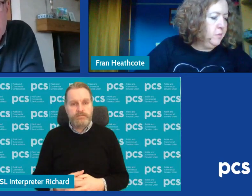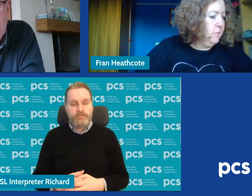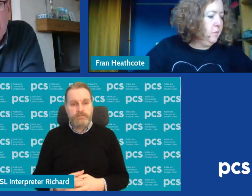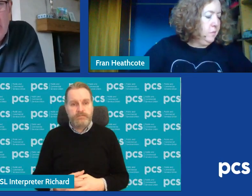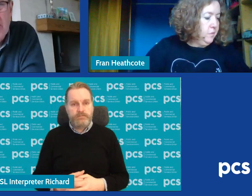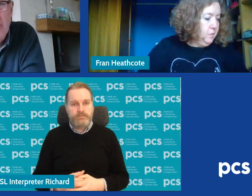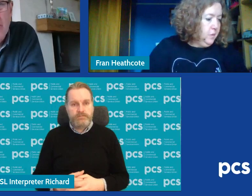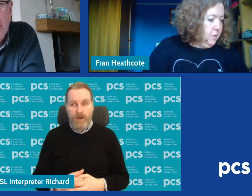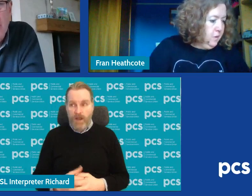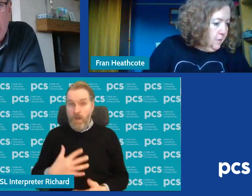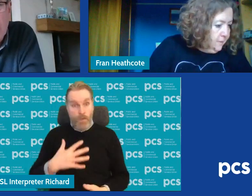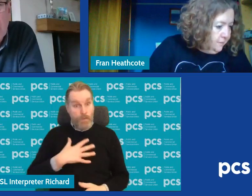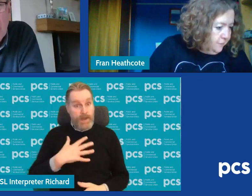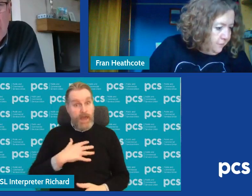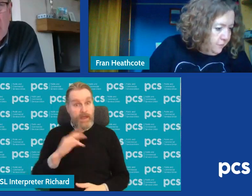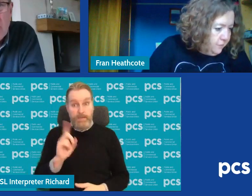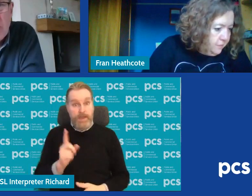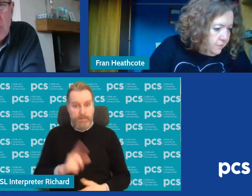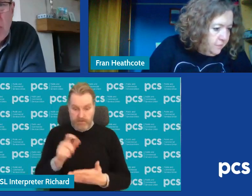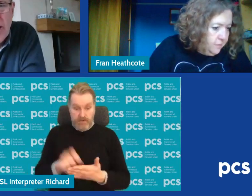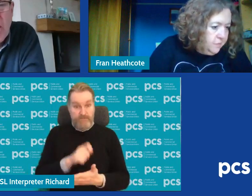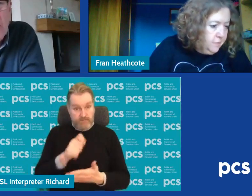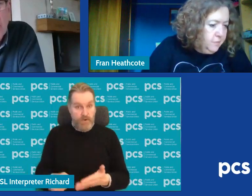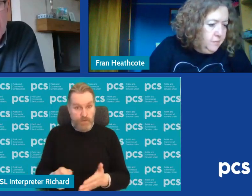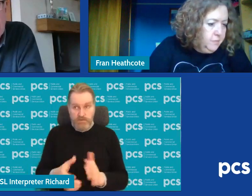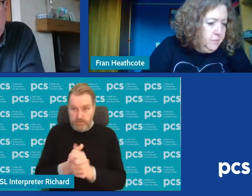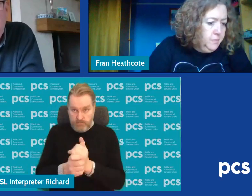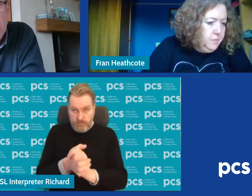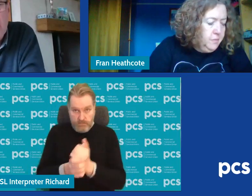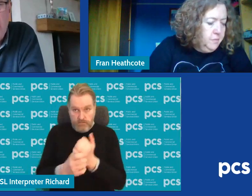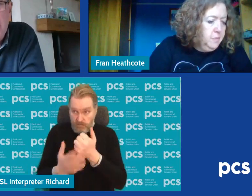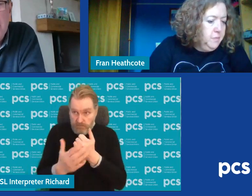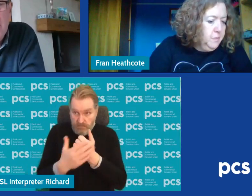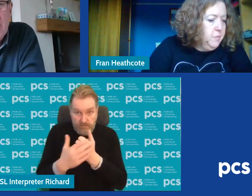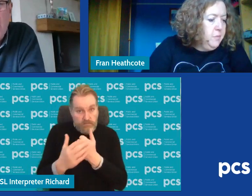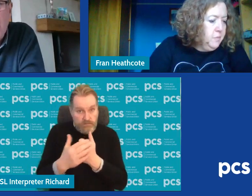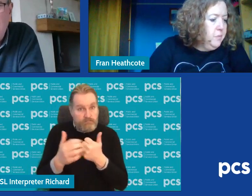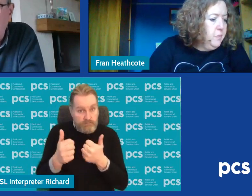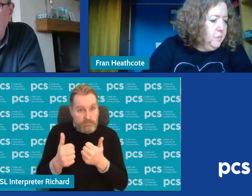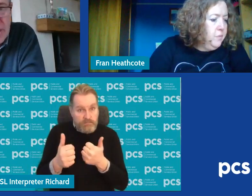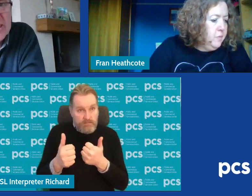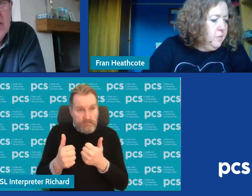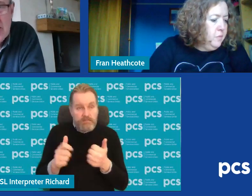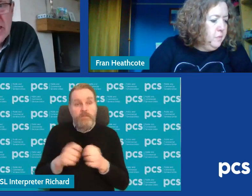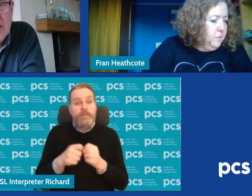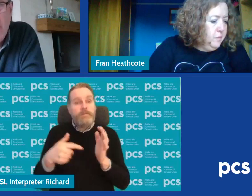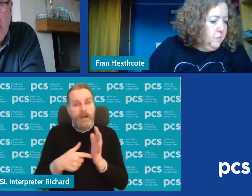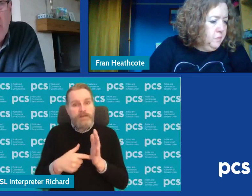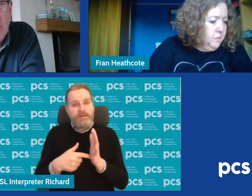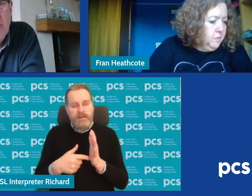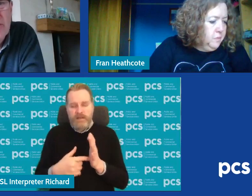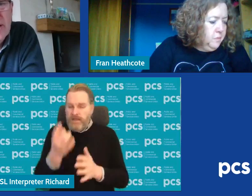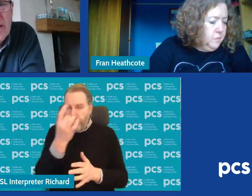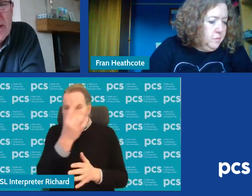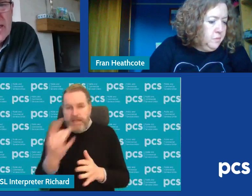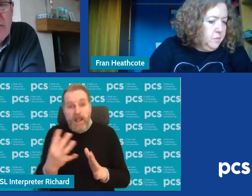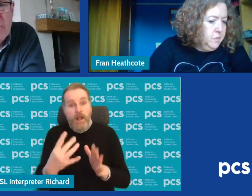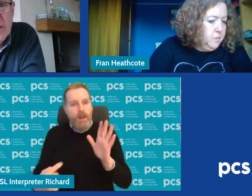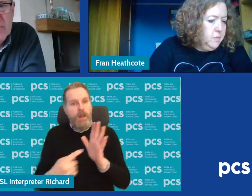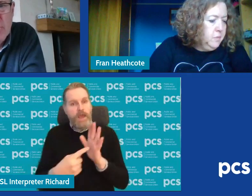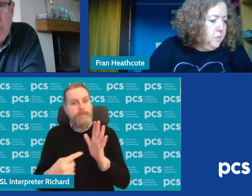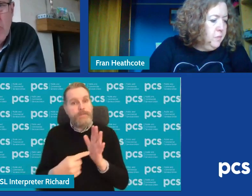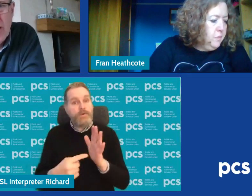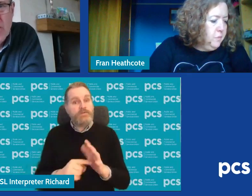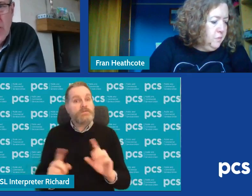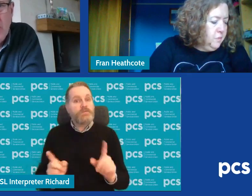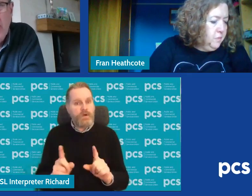of incentivizing people to vote. But what I hope people can get across from this, the single biggest incentive for everyone is having